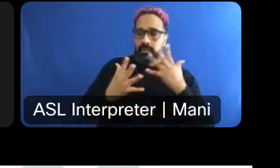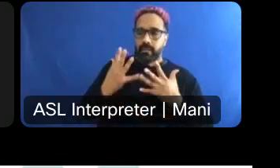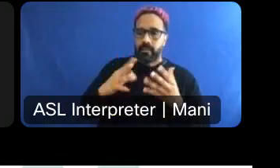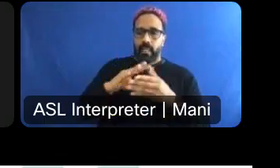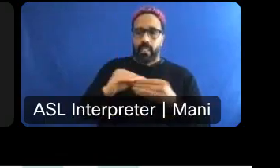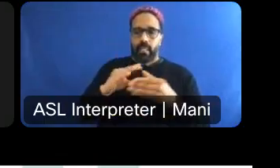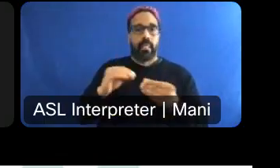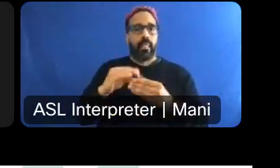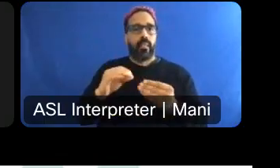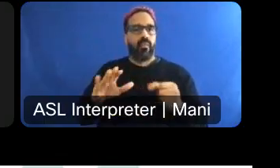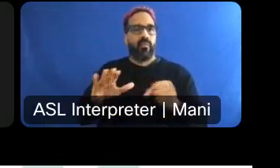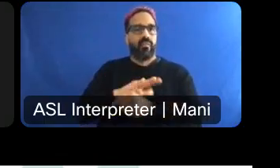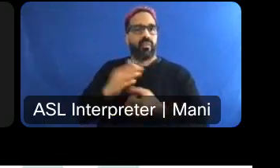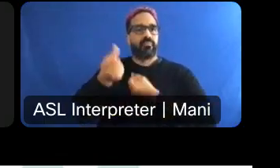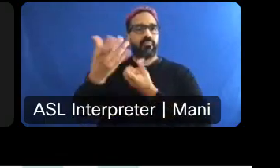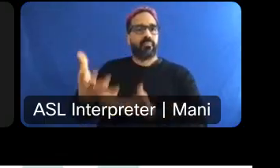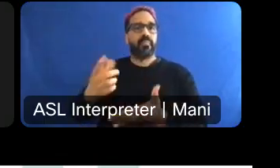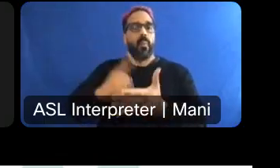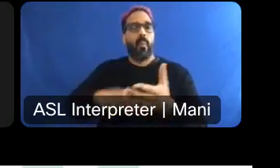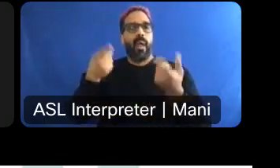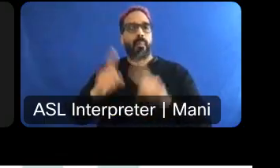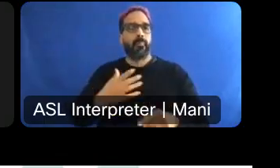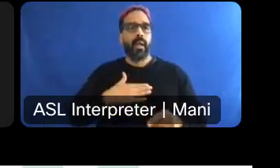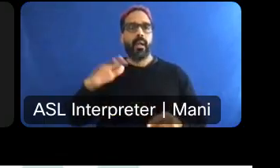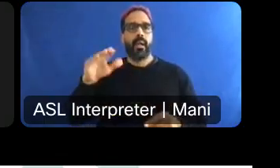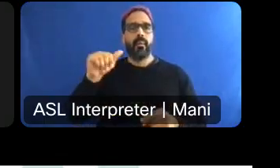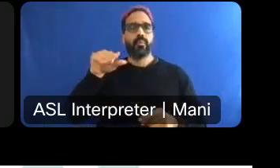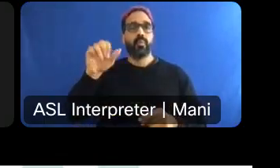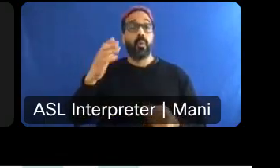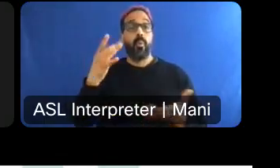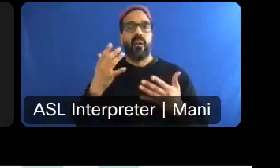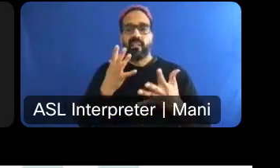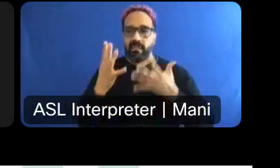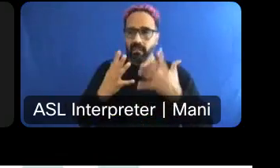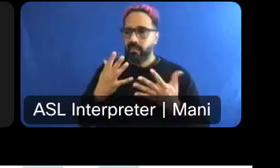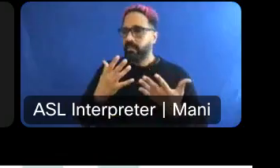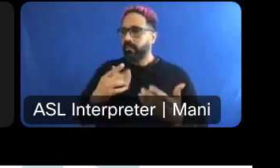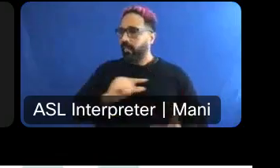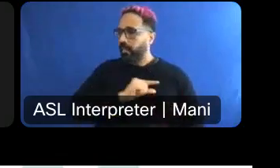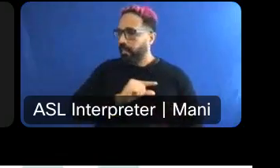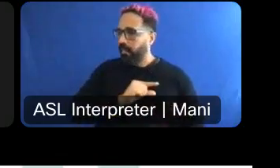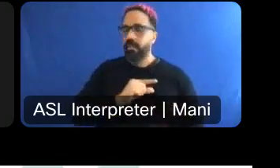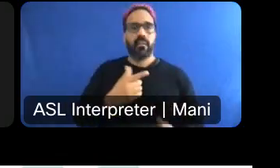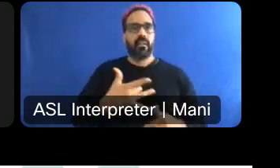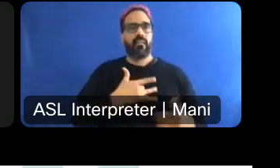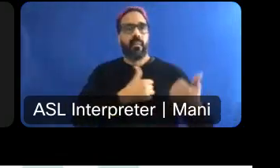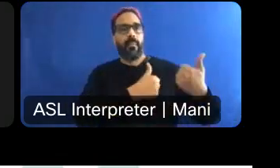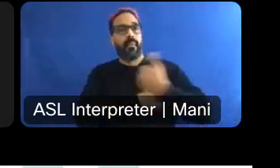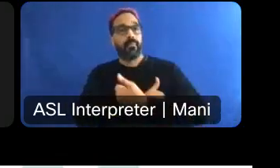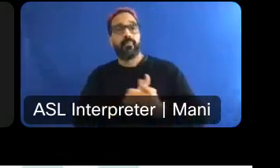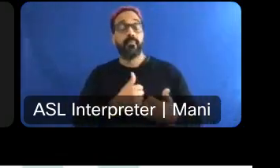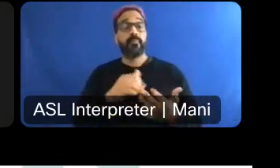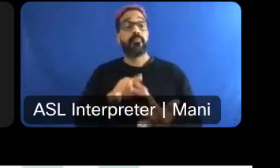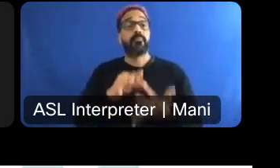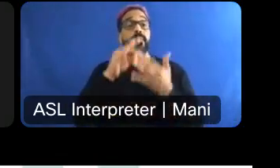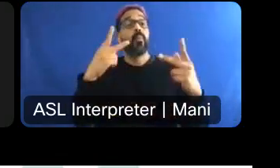to shame, guilt, or self-blame, especially since this abuse is happening by someone they love or intimate